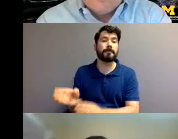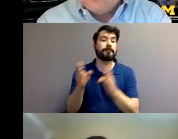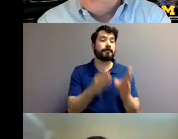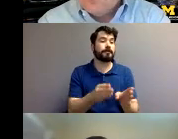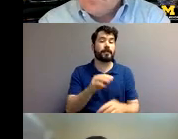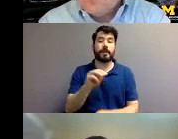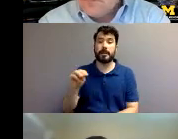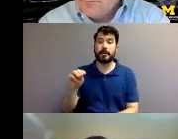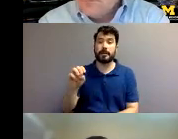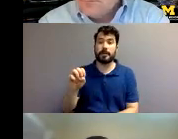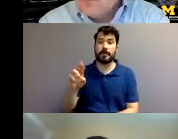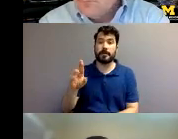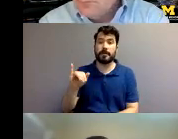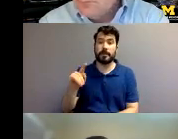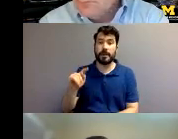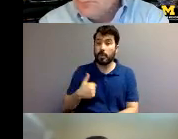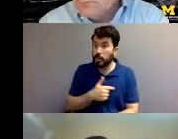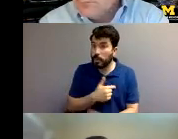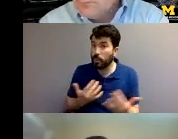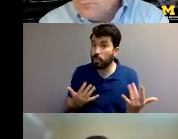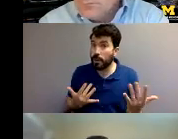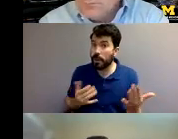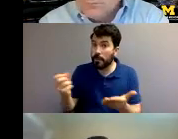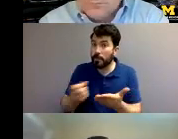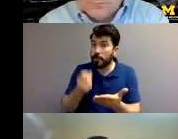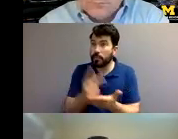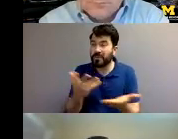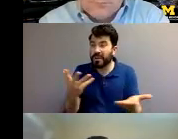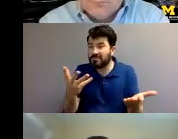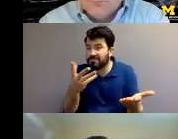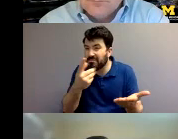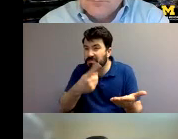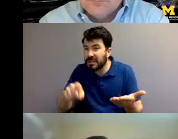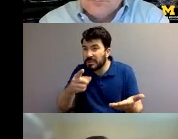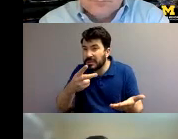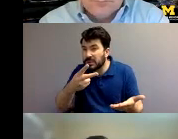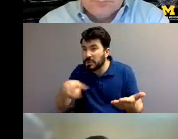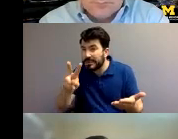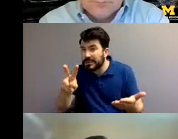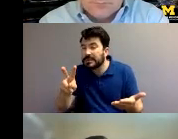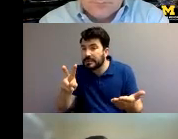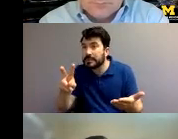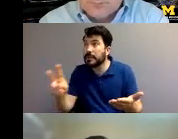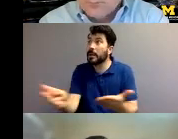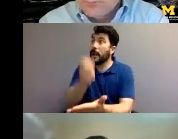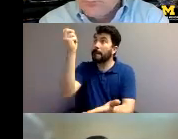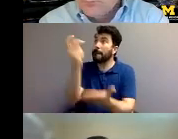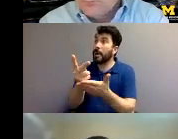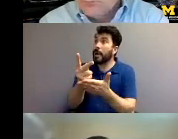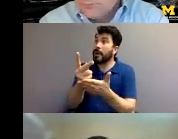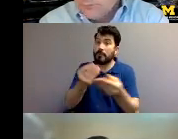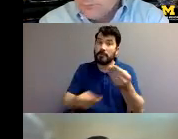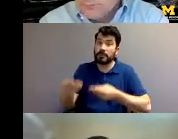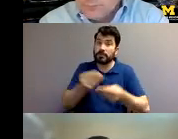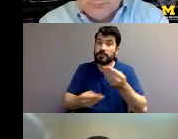be waiting for approval in the next week or so. And then after we get approval, budget approval,